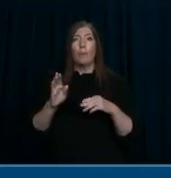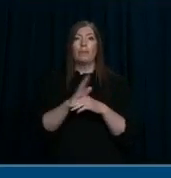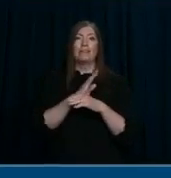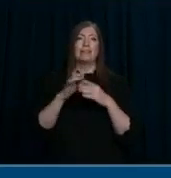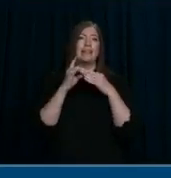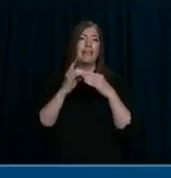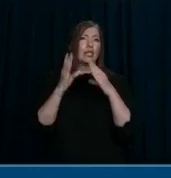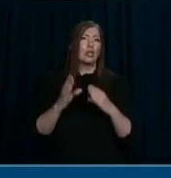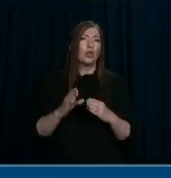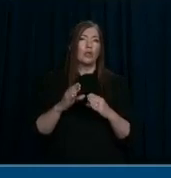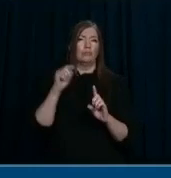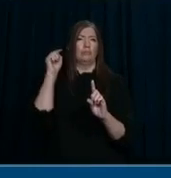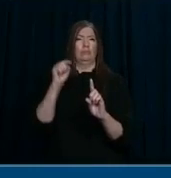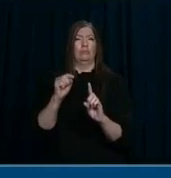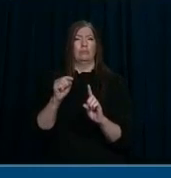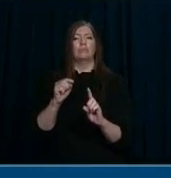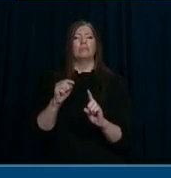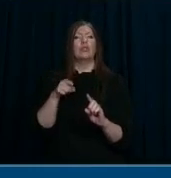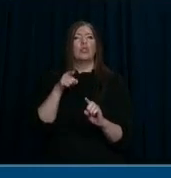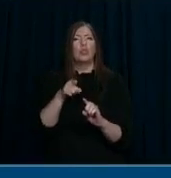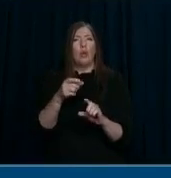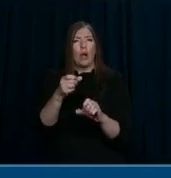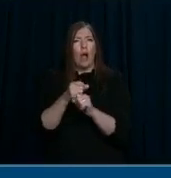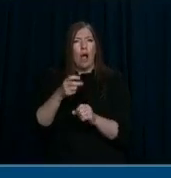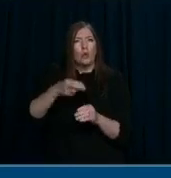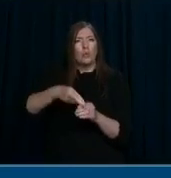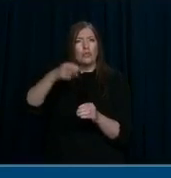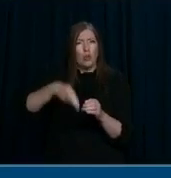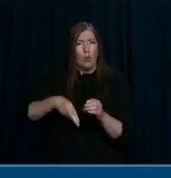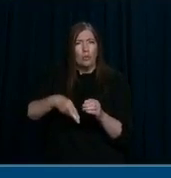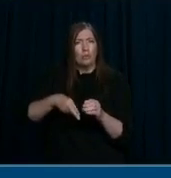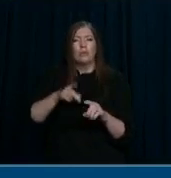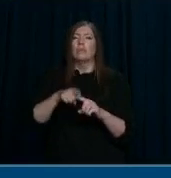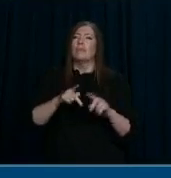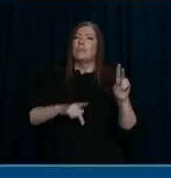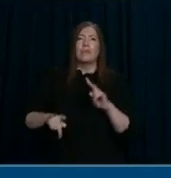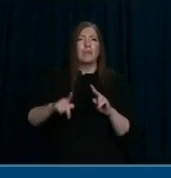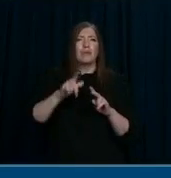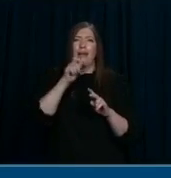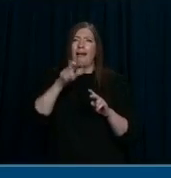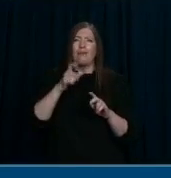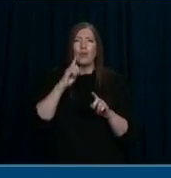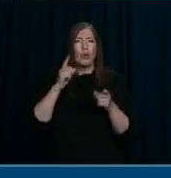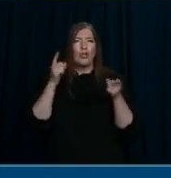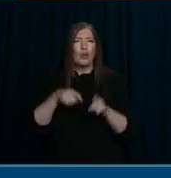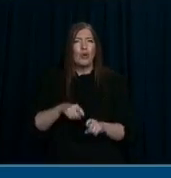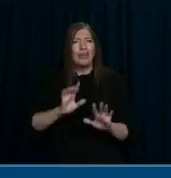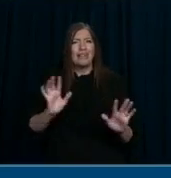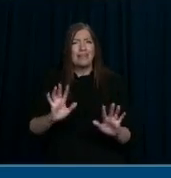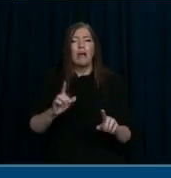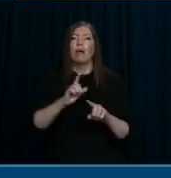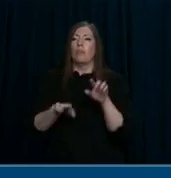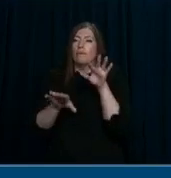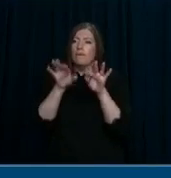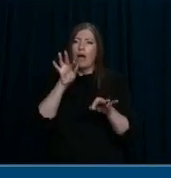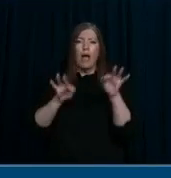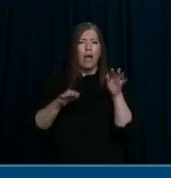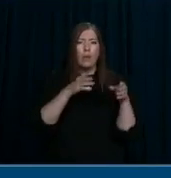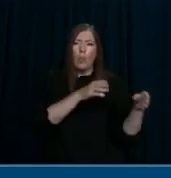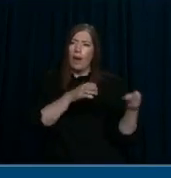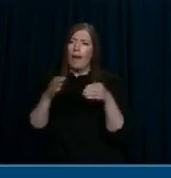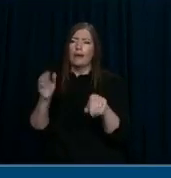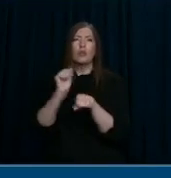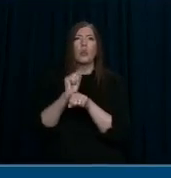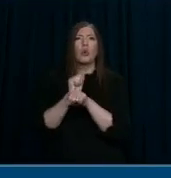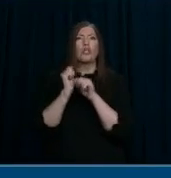about what you did to get results. And that doesn't mean that people have to always agree together, but it means that you have to find a way to work together.